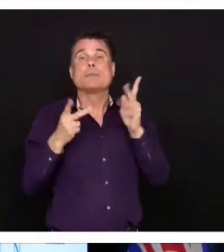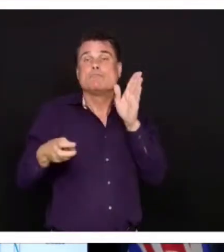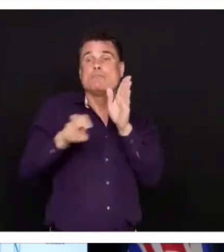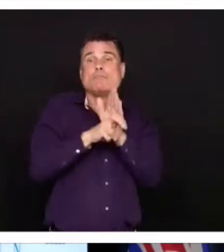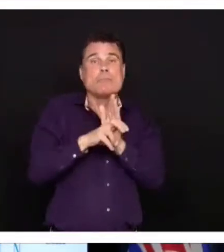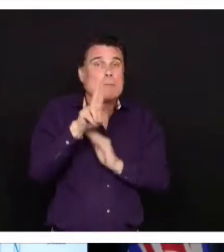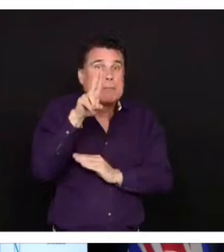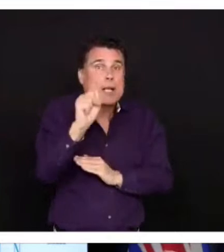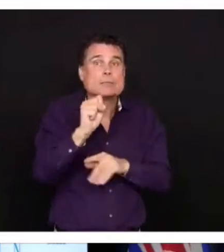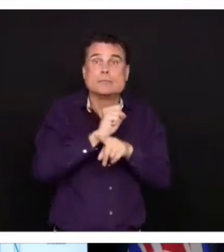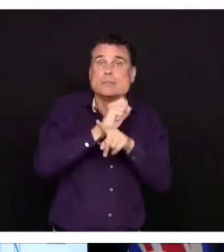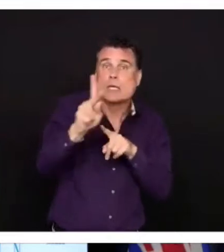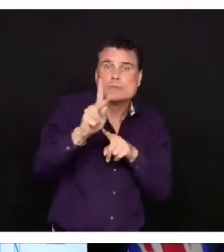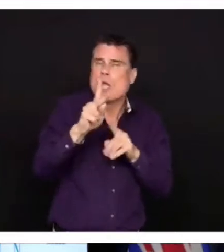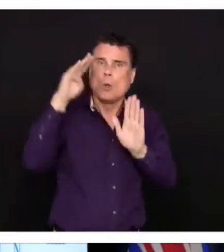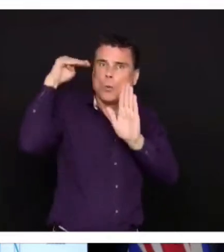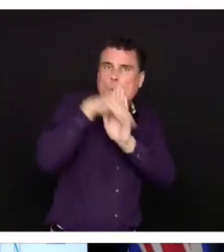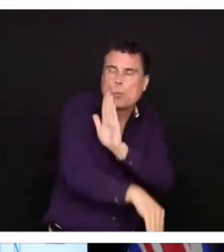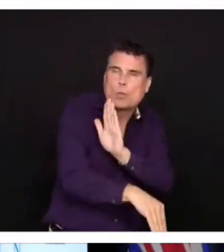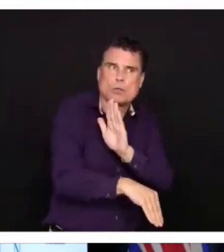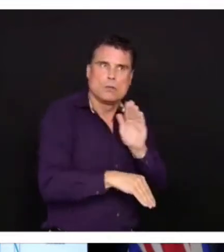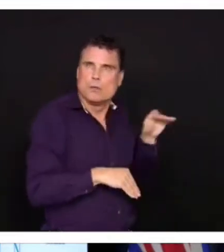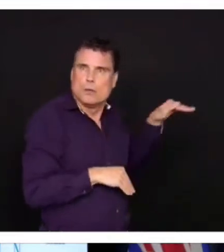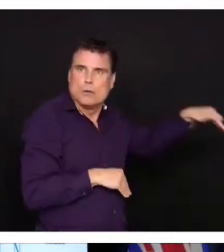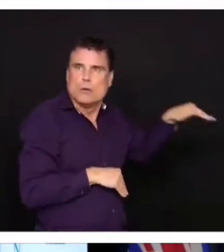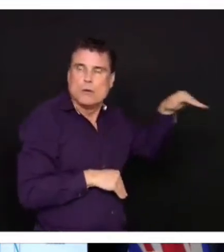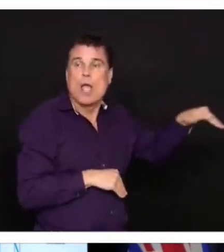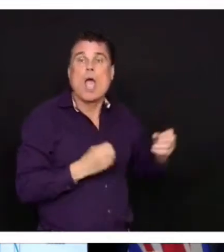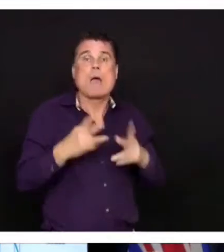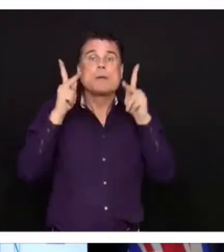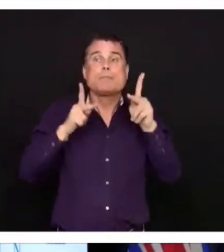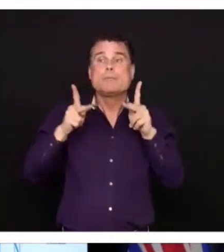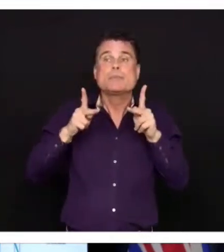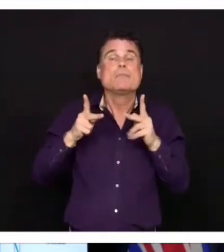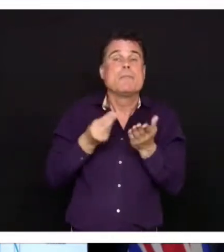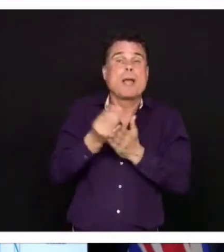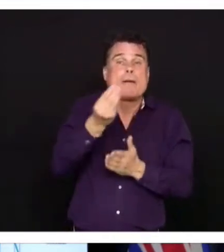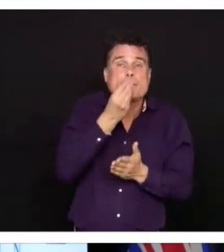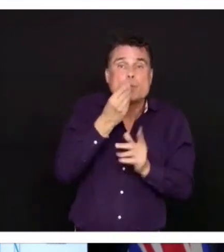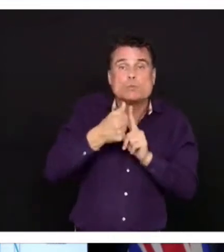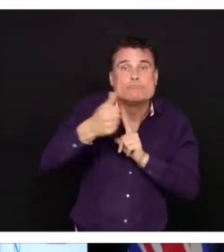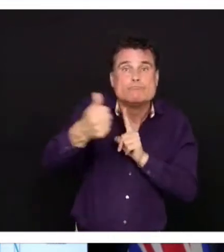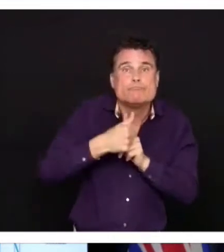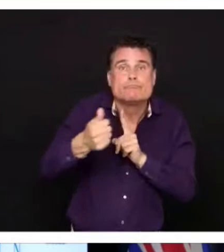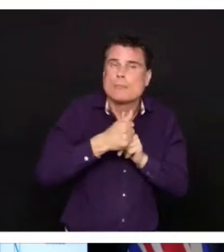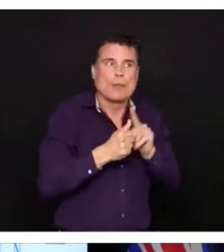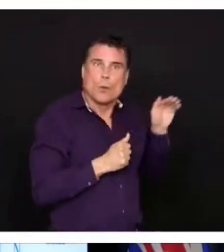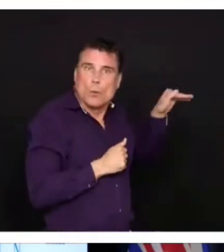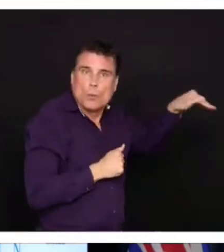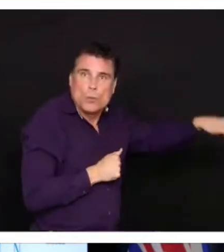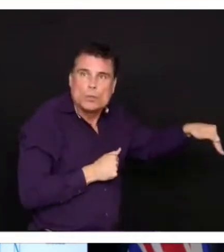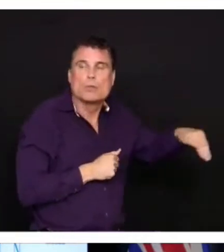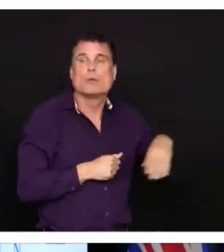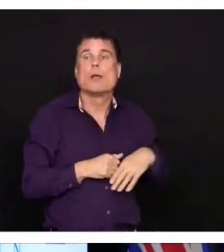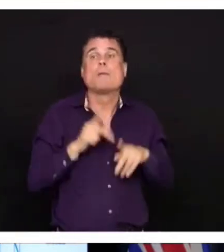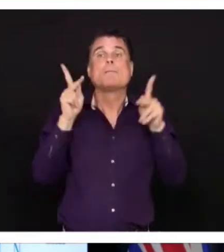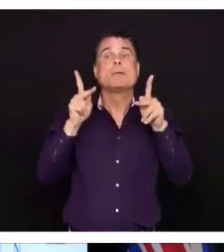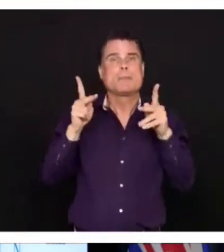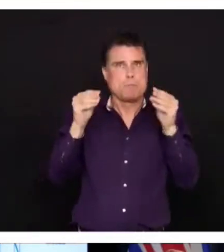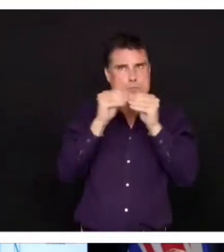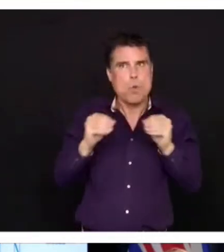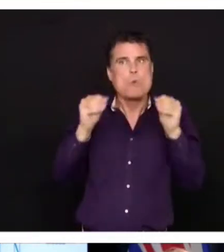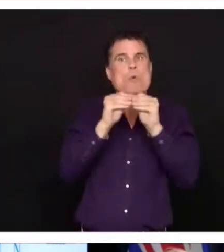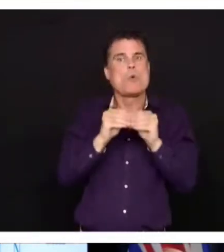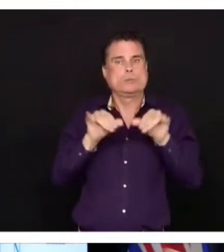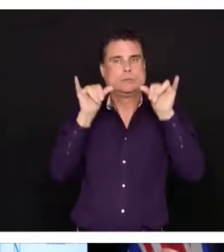The green bars that go up and down at the top, those are visits to parks. And this is has been an important part of our strategy,